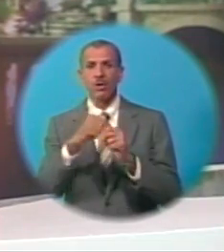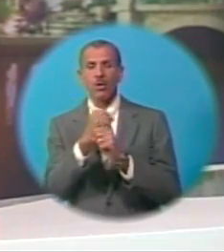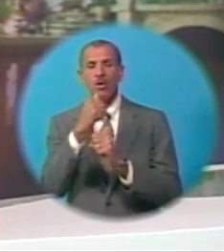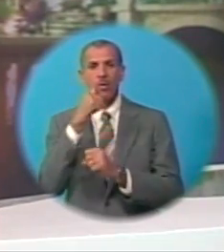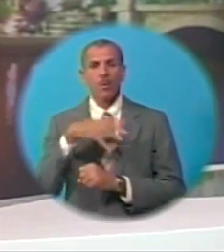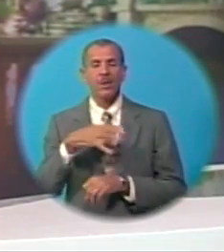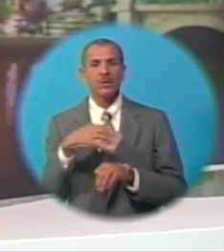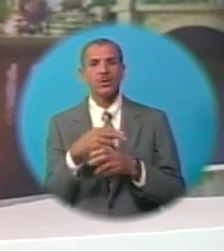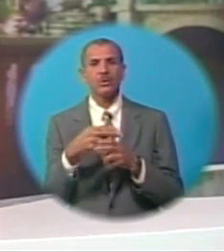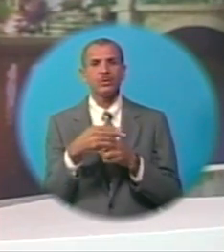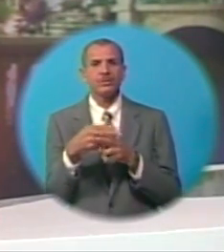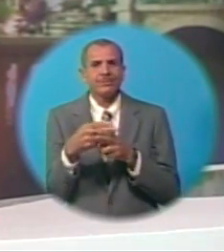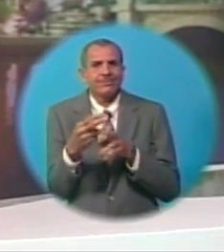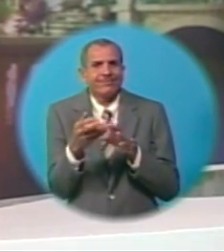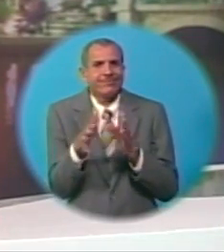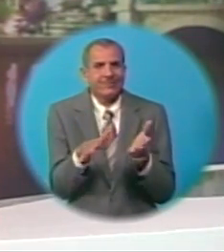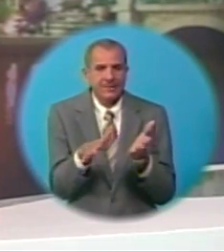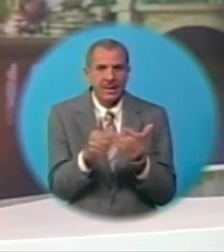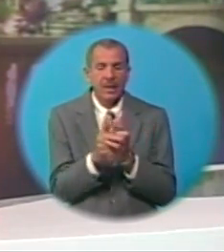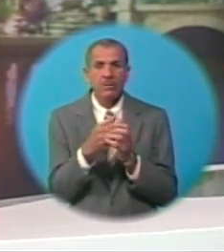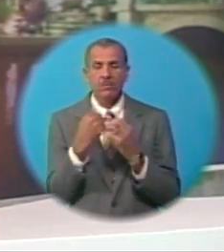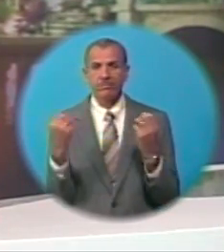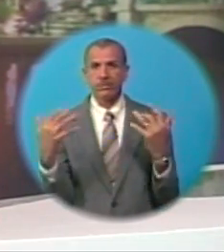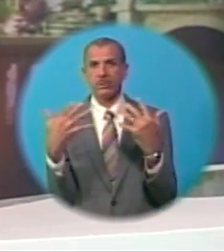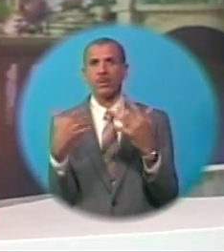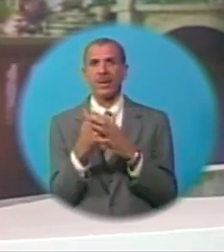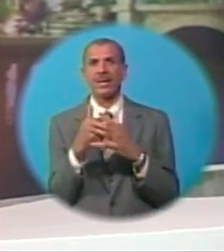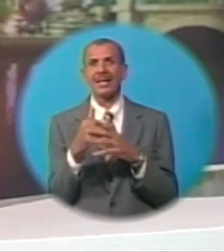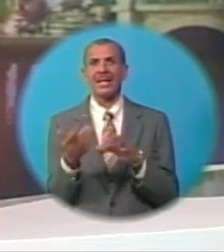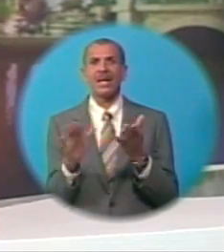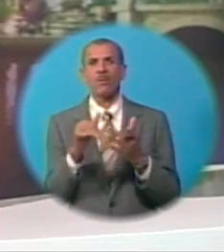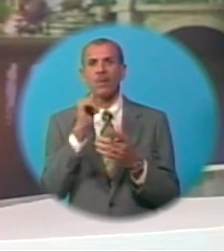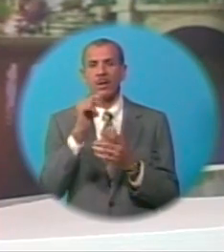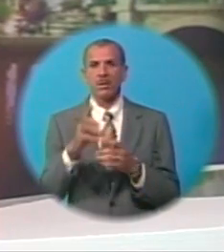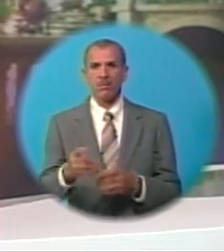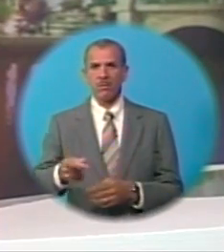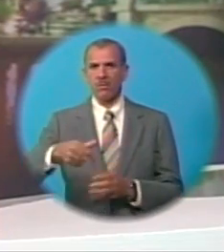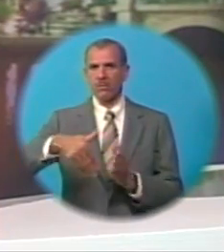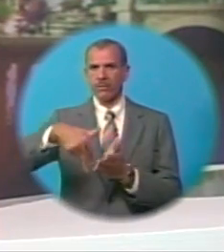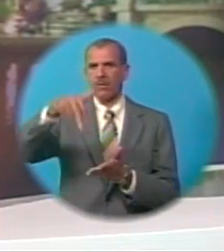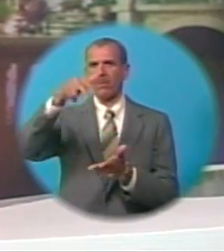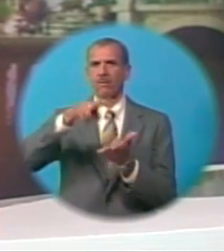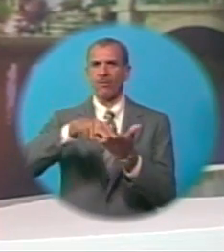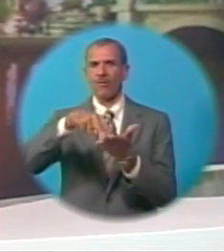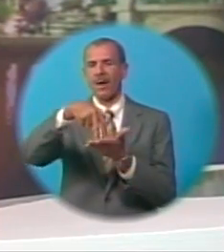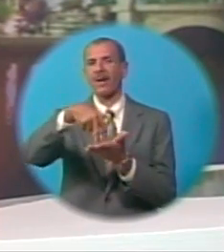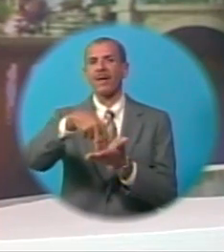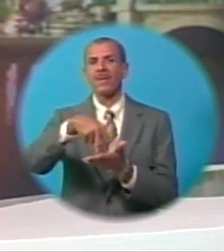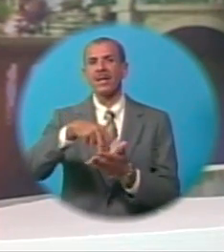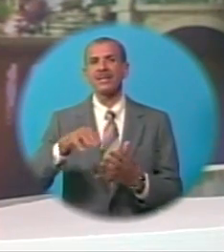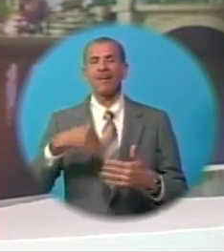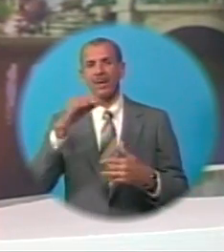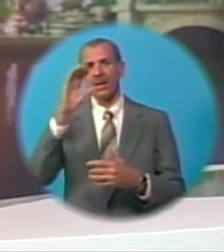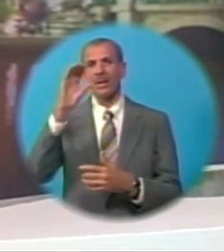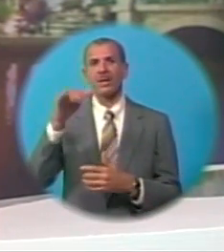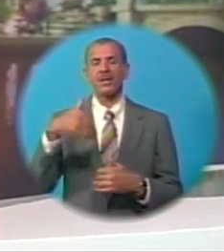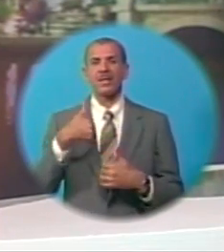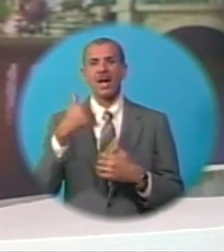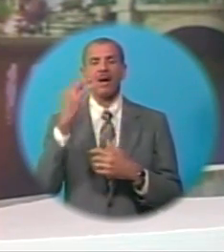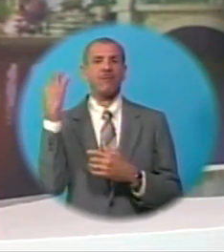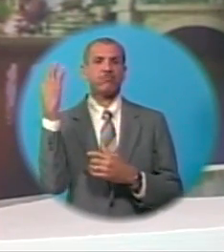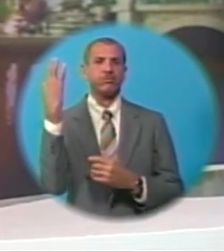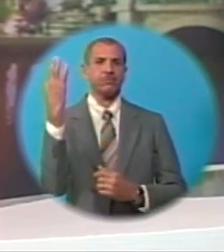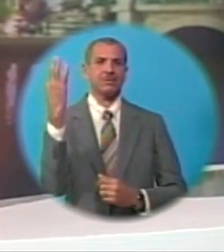suddenly were in shock after the pastor ordered the dead woman to get up. Apostle Samuel Young was delivering the sermon when